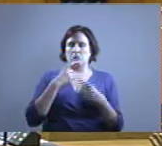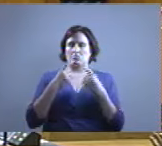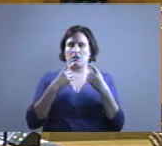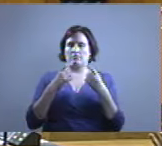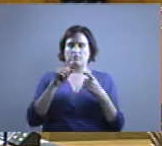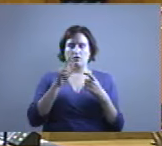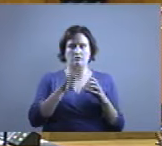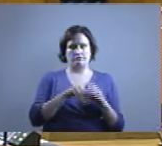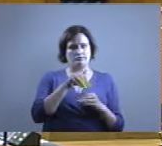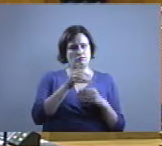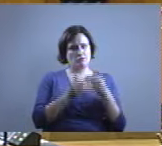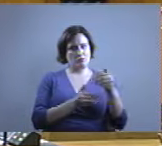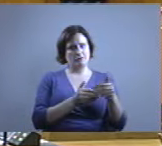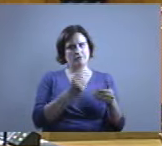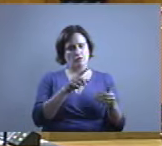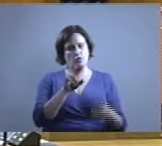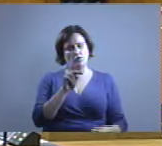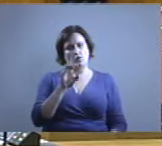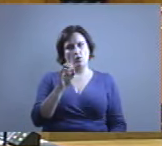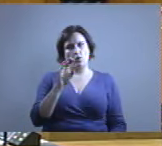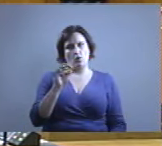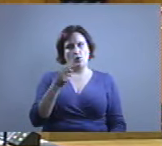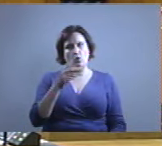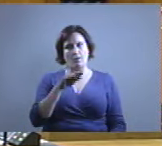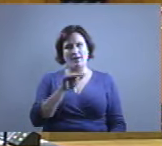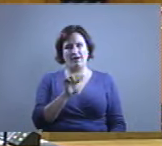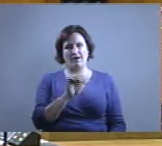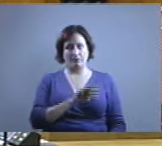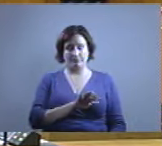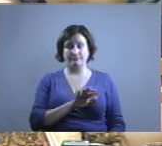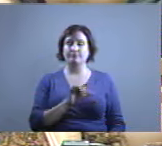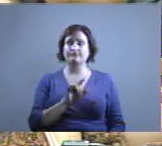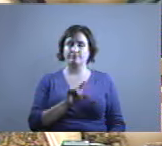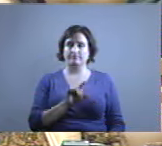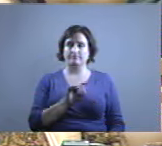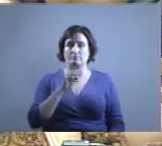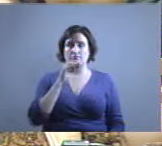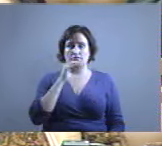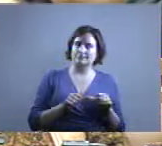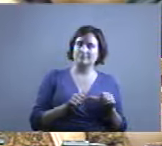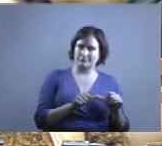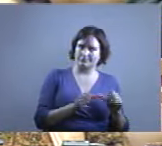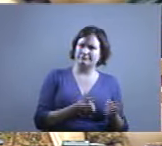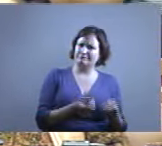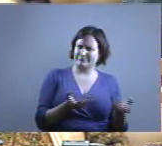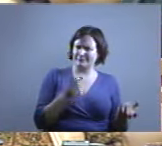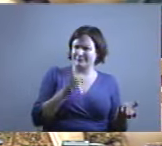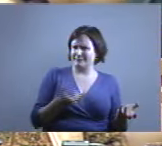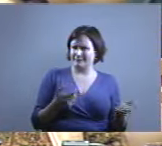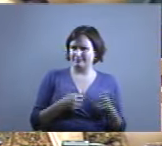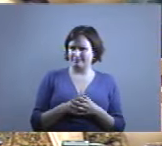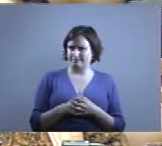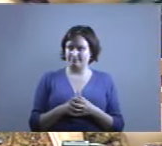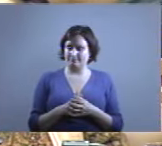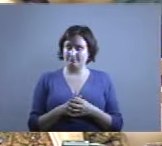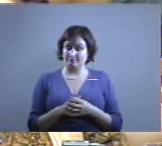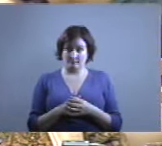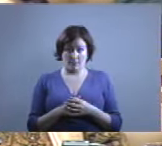Swanongoma is not so much that government provided services, somebody lost in the